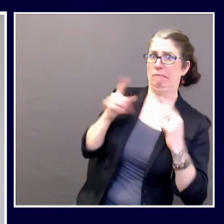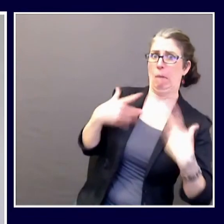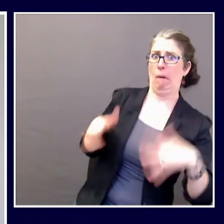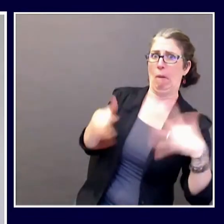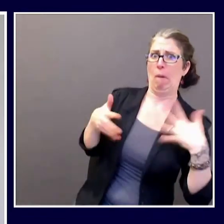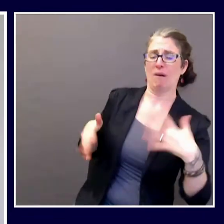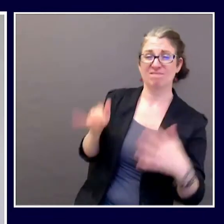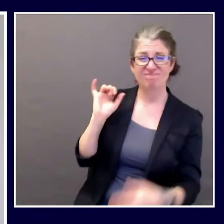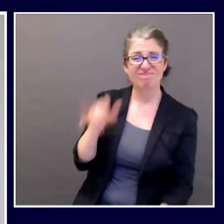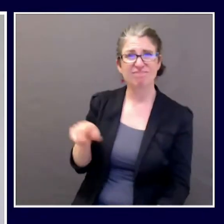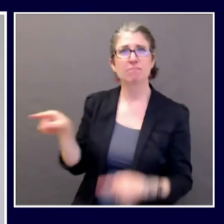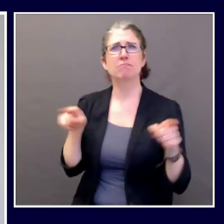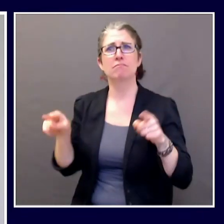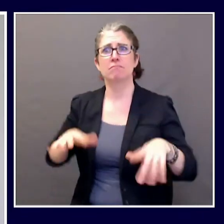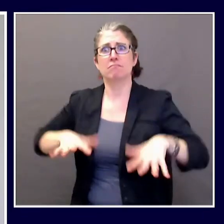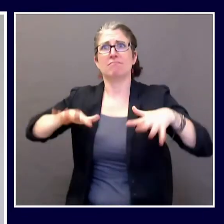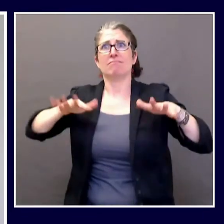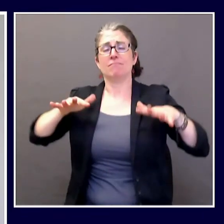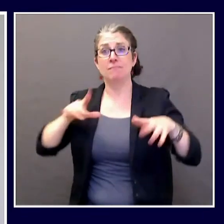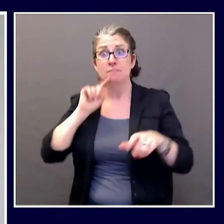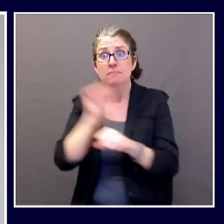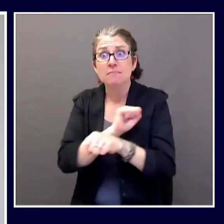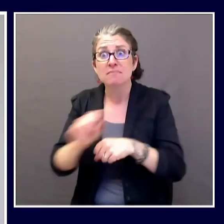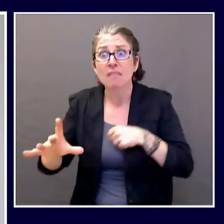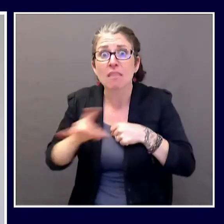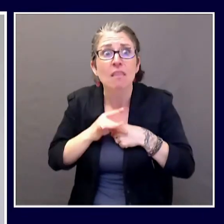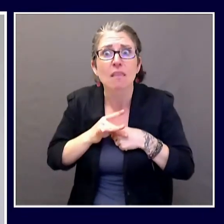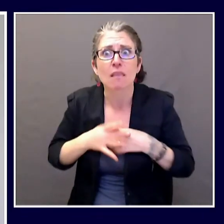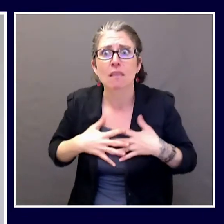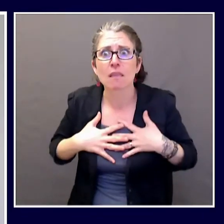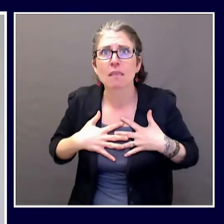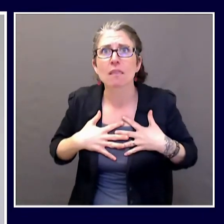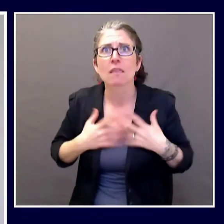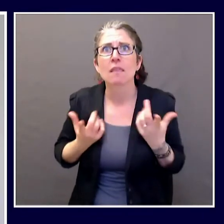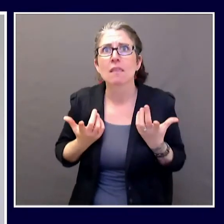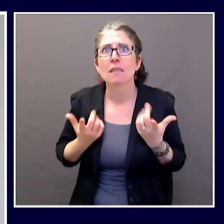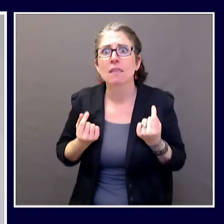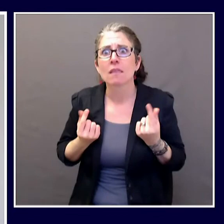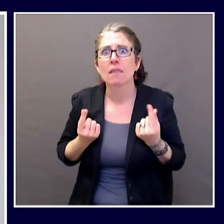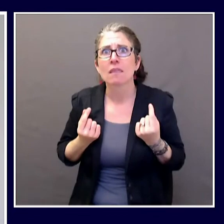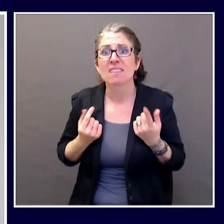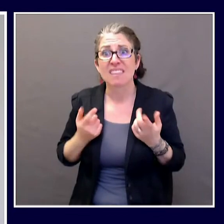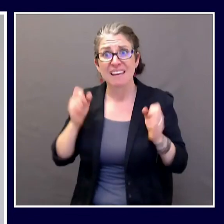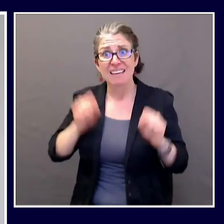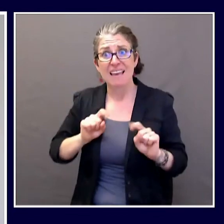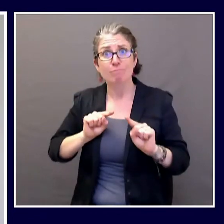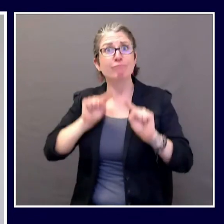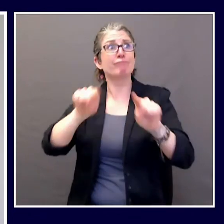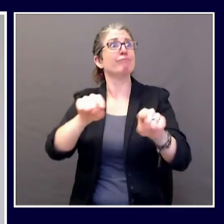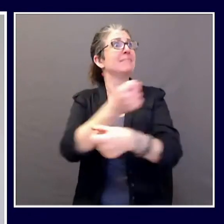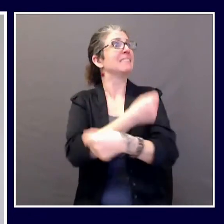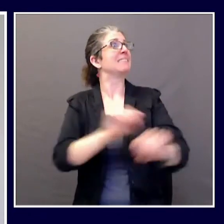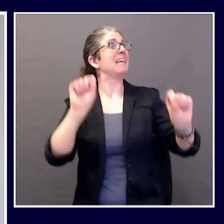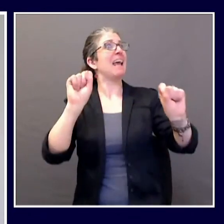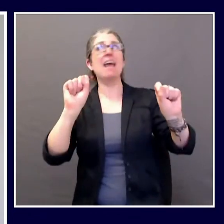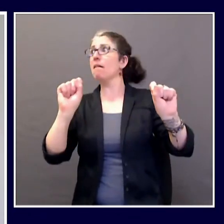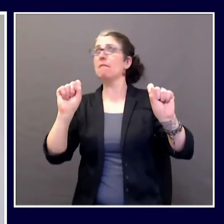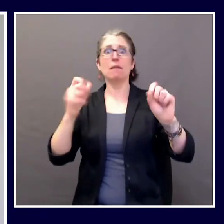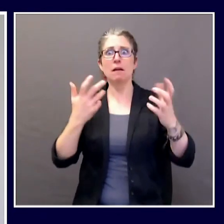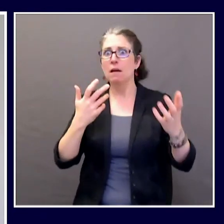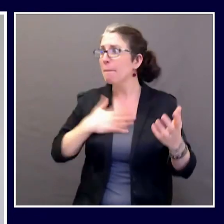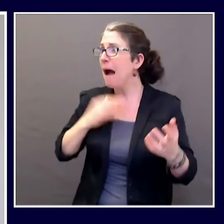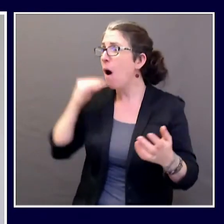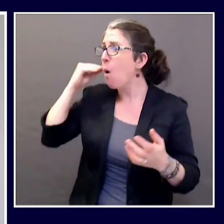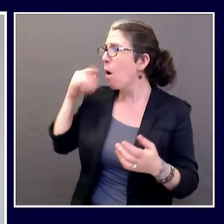if isolation means that you don't have a way to eat? The pandemic has worsened challenges for people who